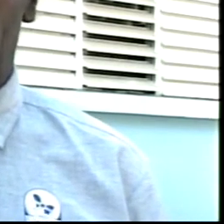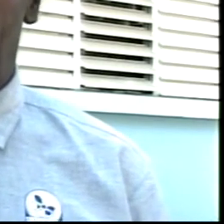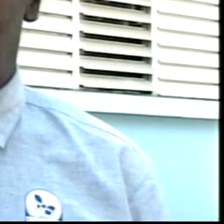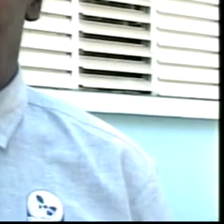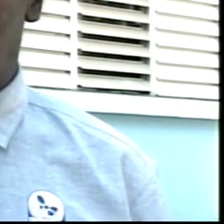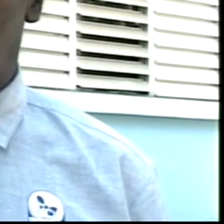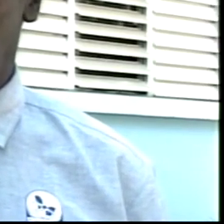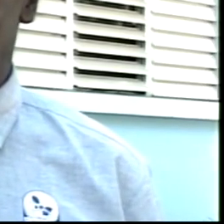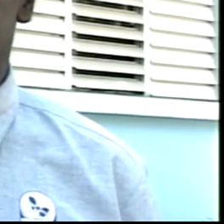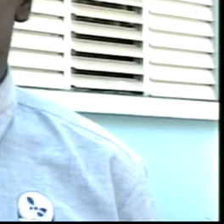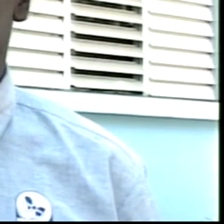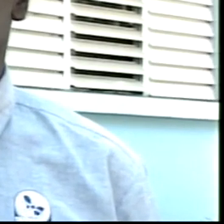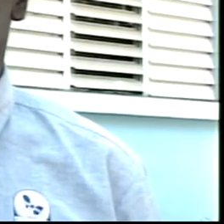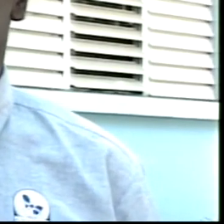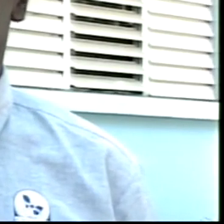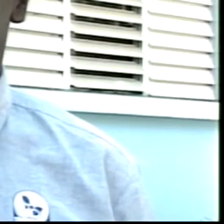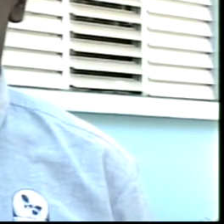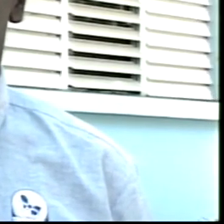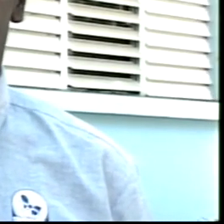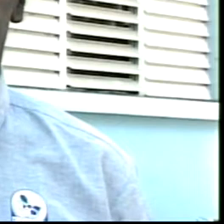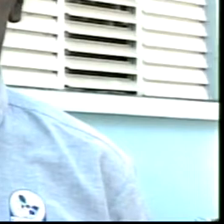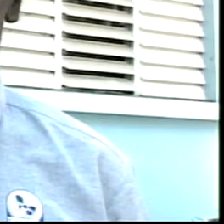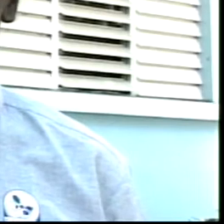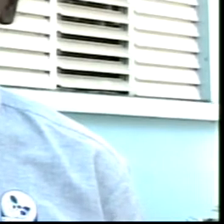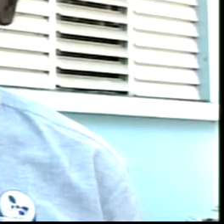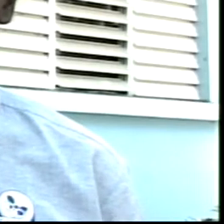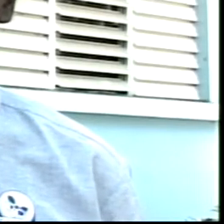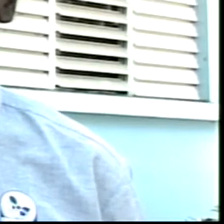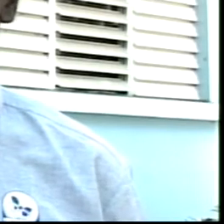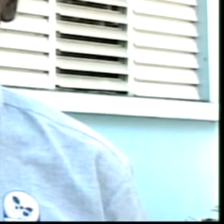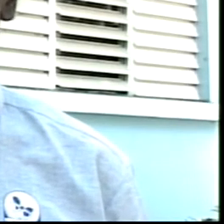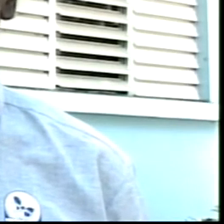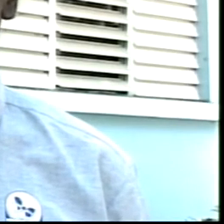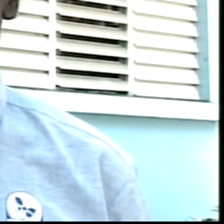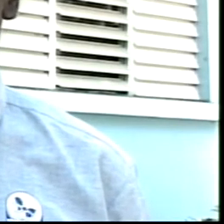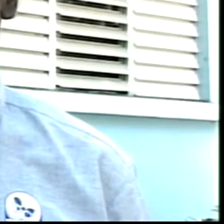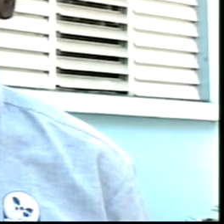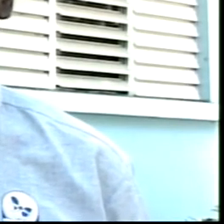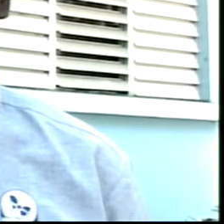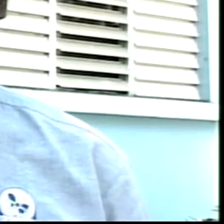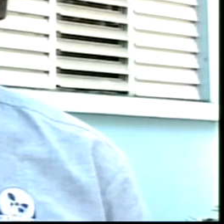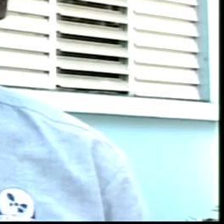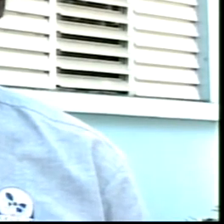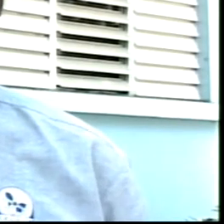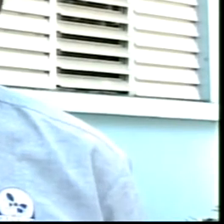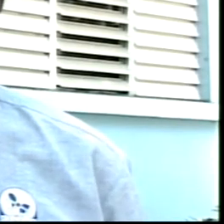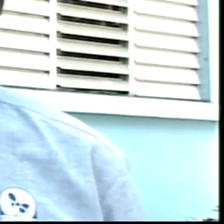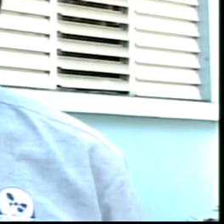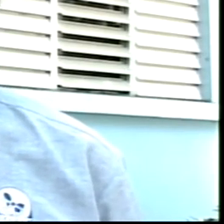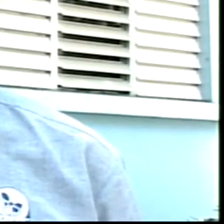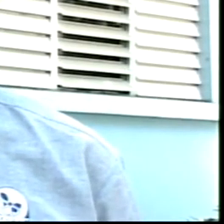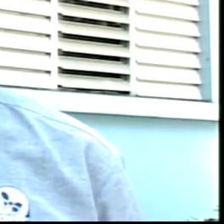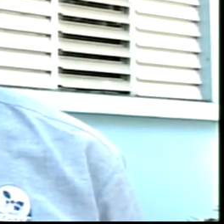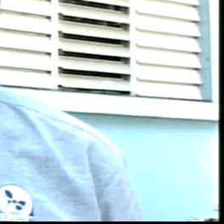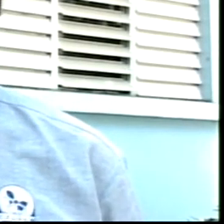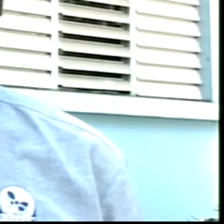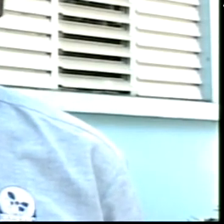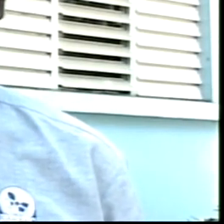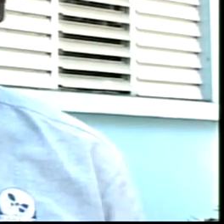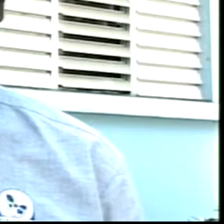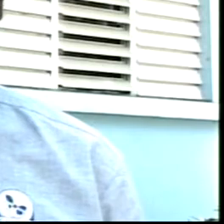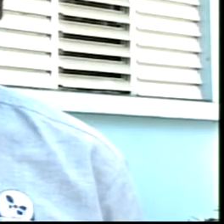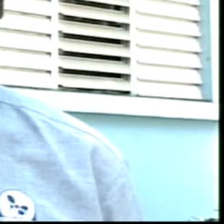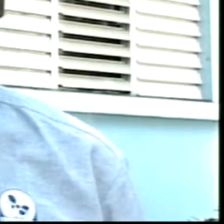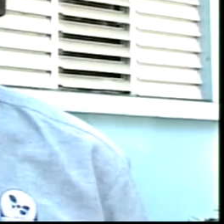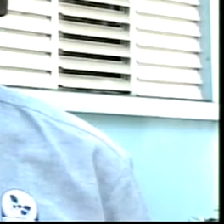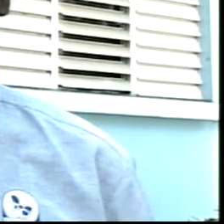are more comfortable in their jobs, and to give them greater level of security in terms of their own personal development. And we would